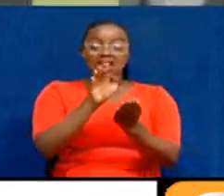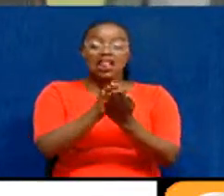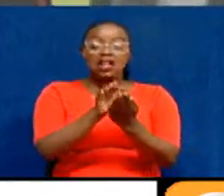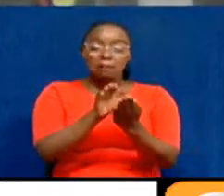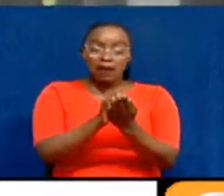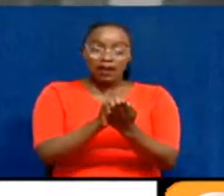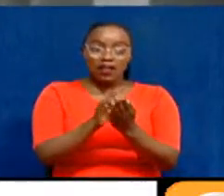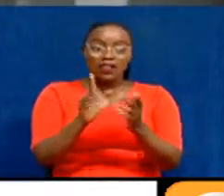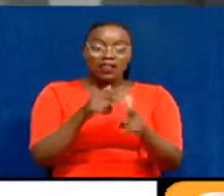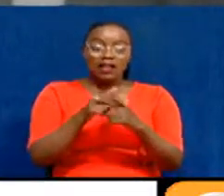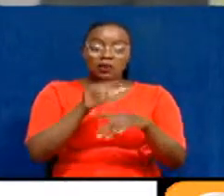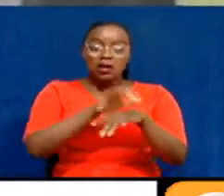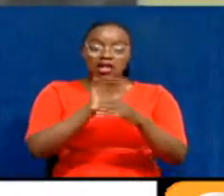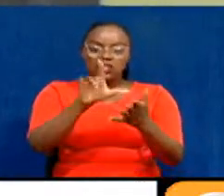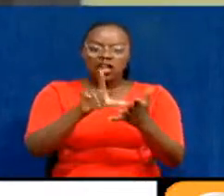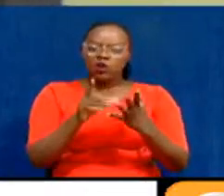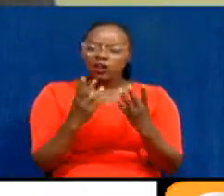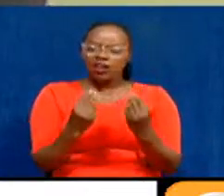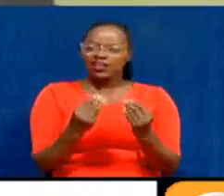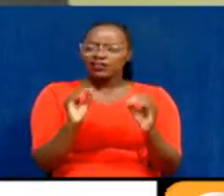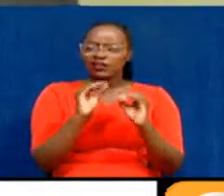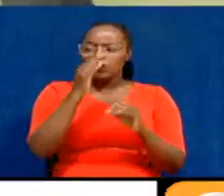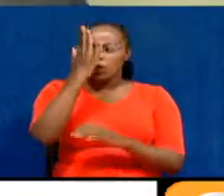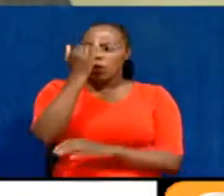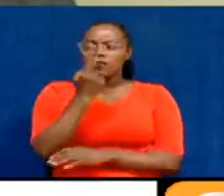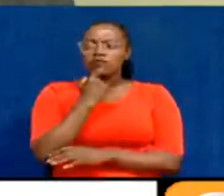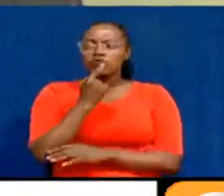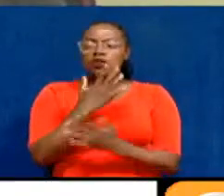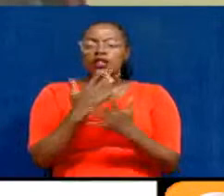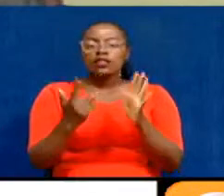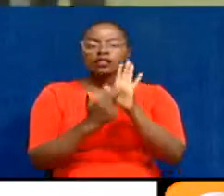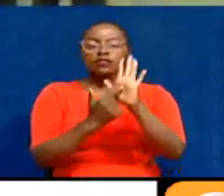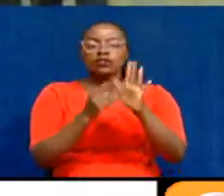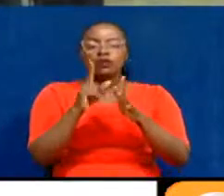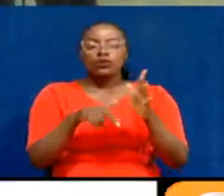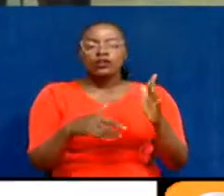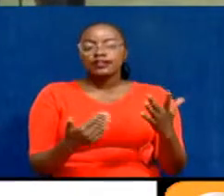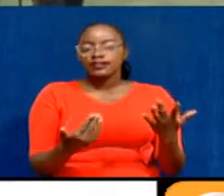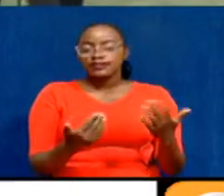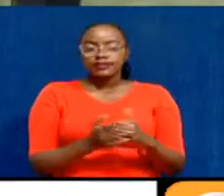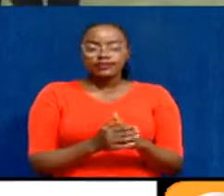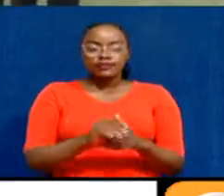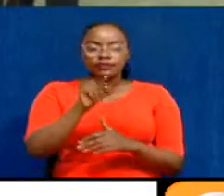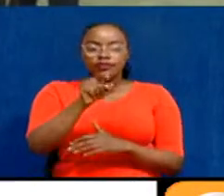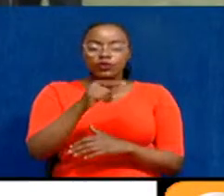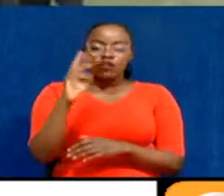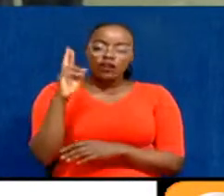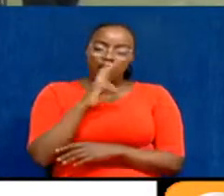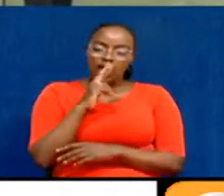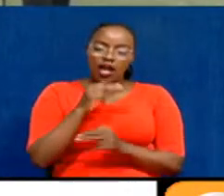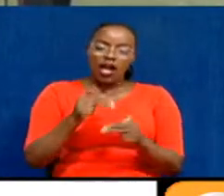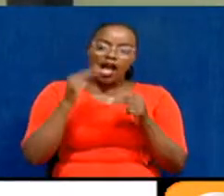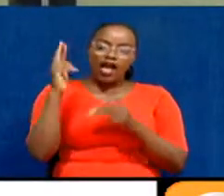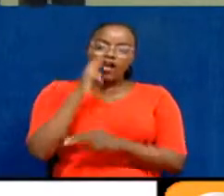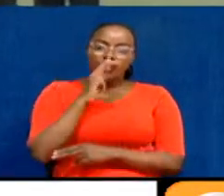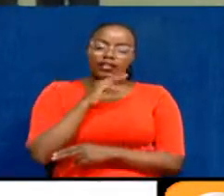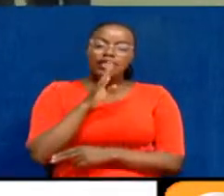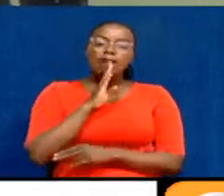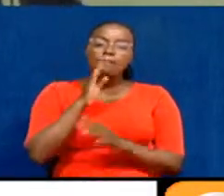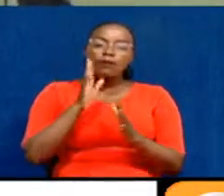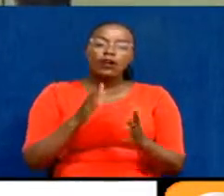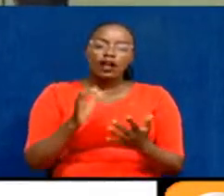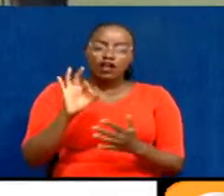and get a loan because you'll be told things like you are a high-risk